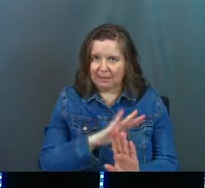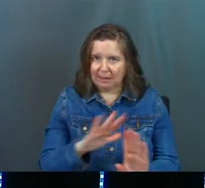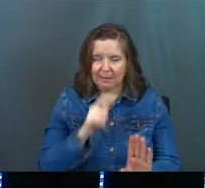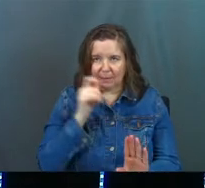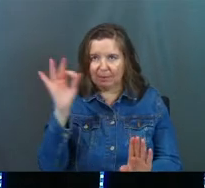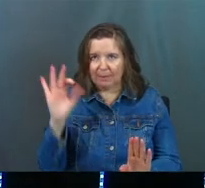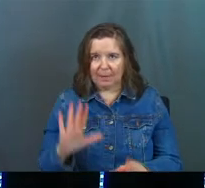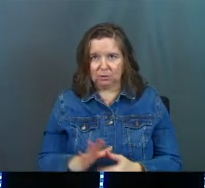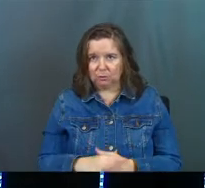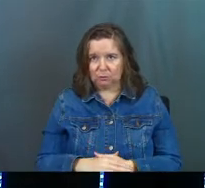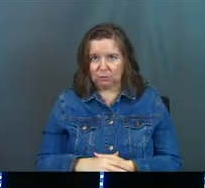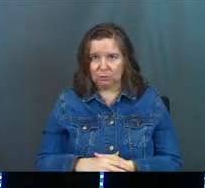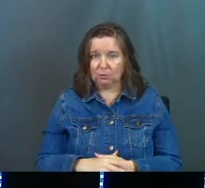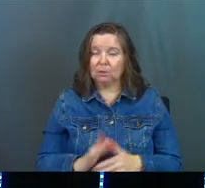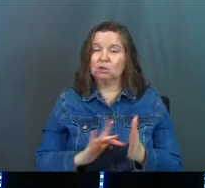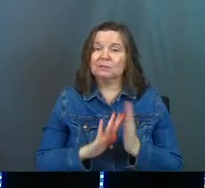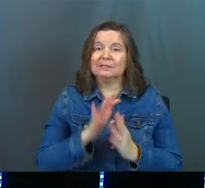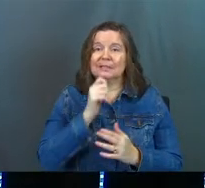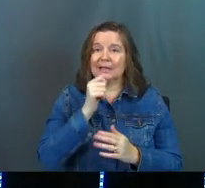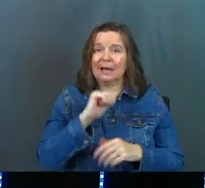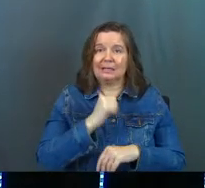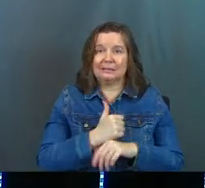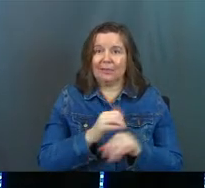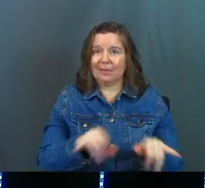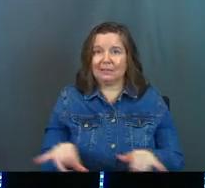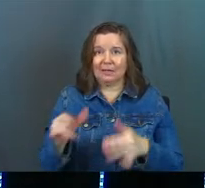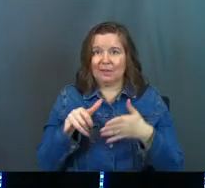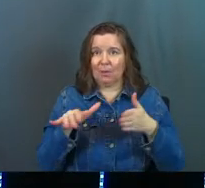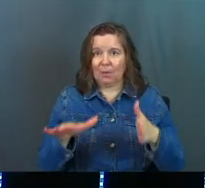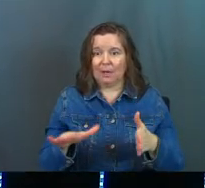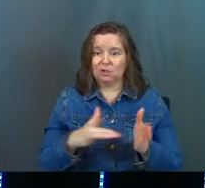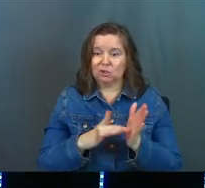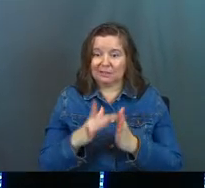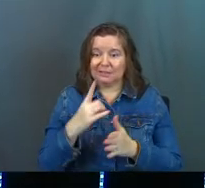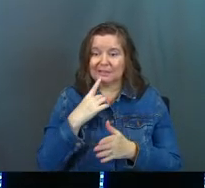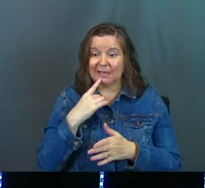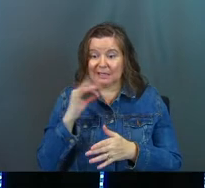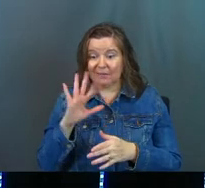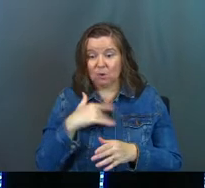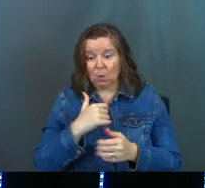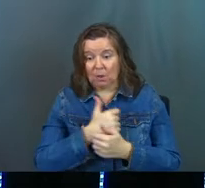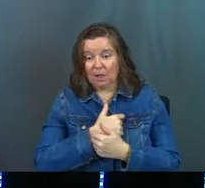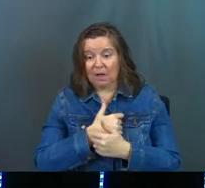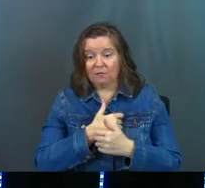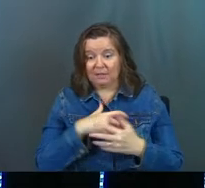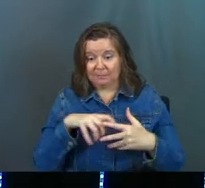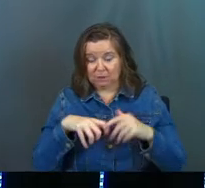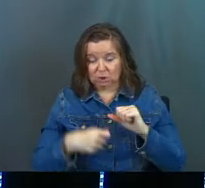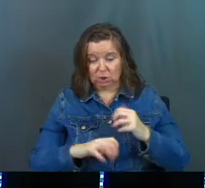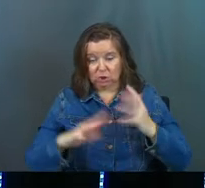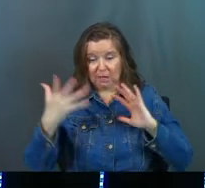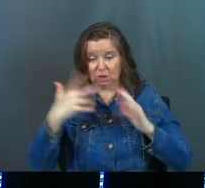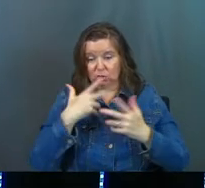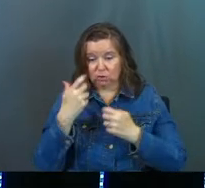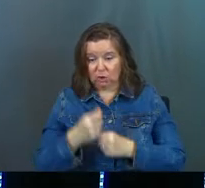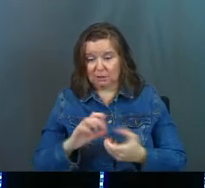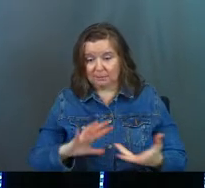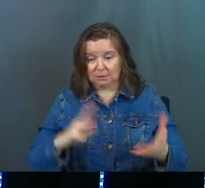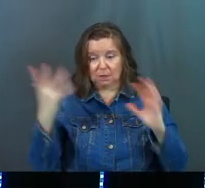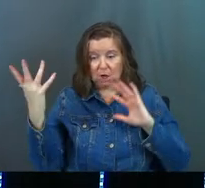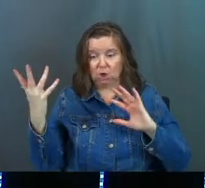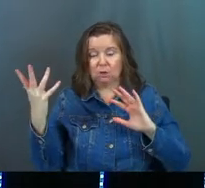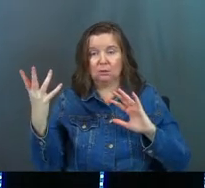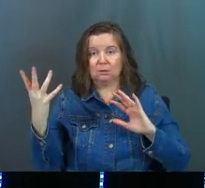that pastor. Jesus did not set that standard that way. Jesus said, if your love has been shattered and your trust has been